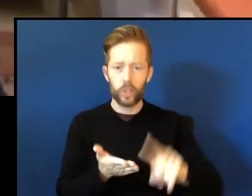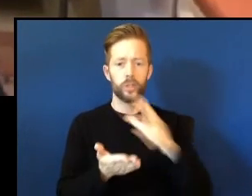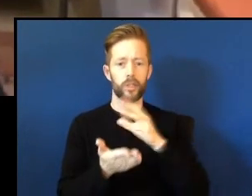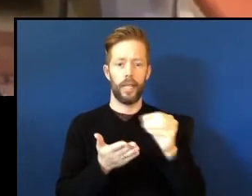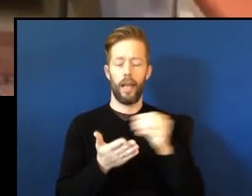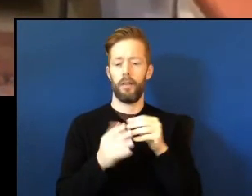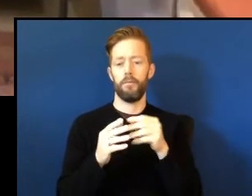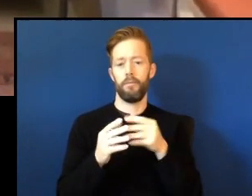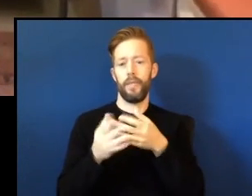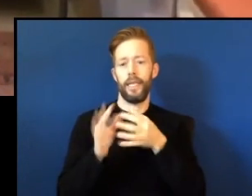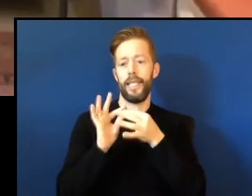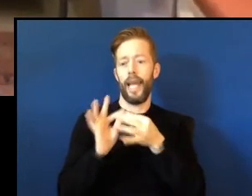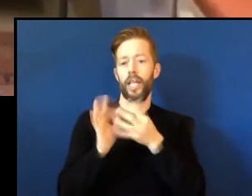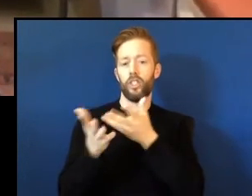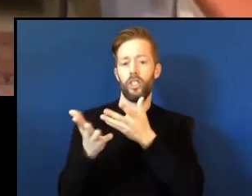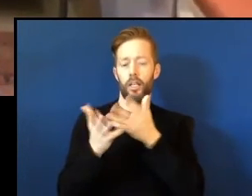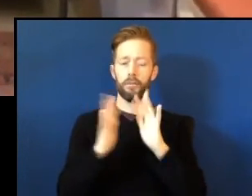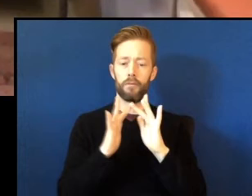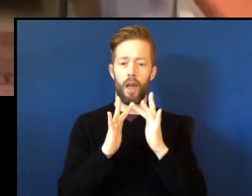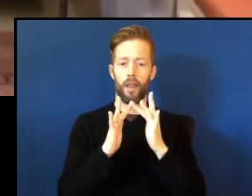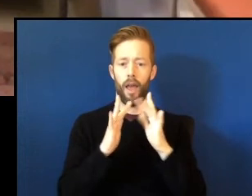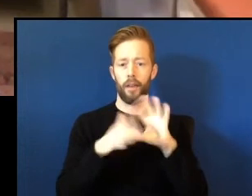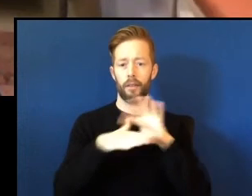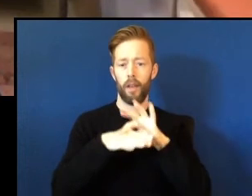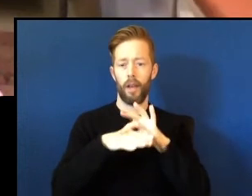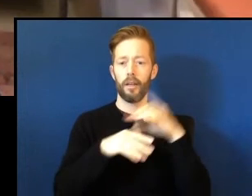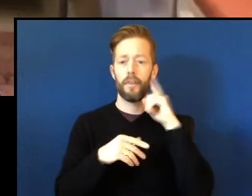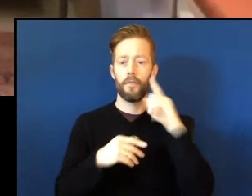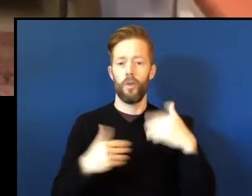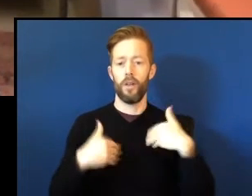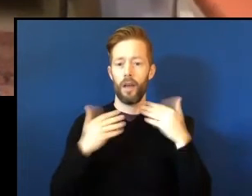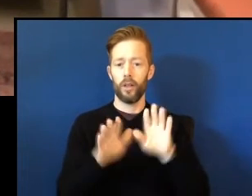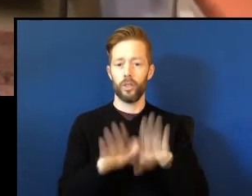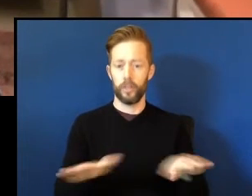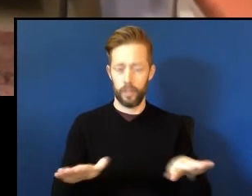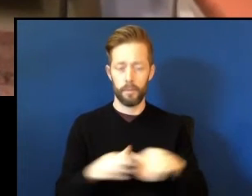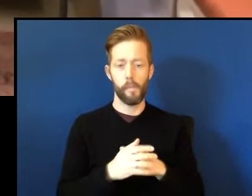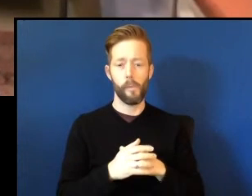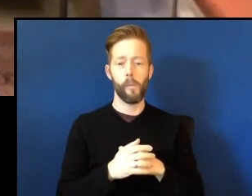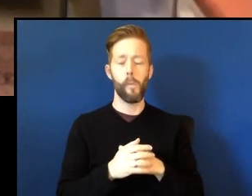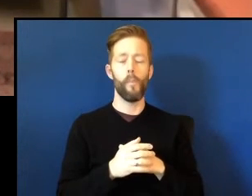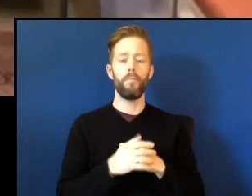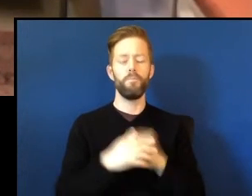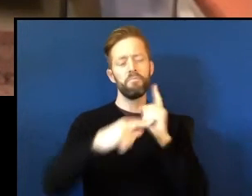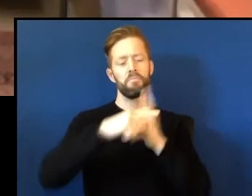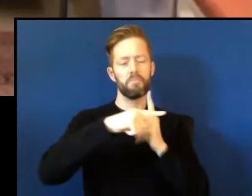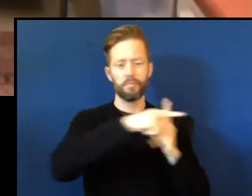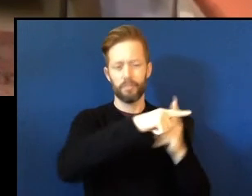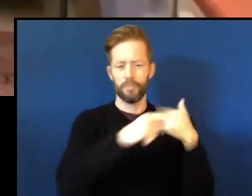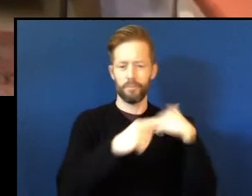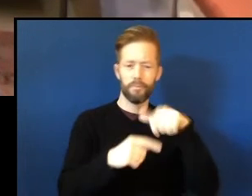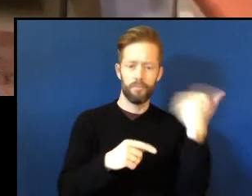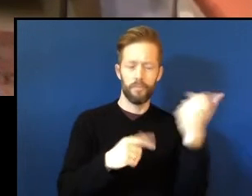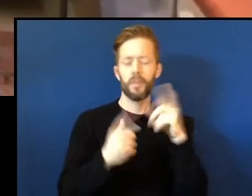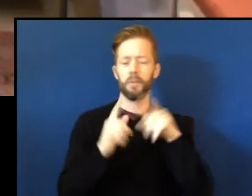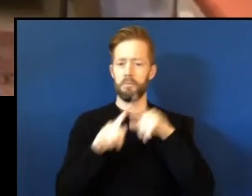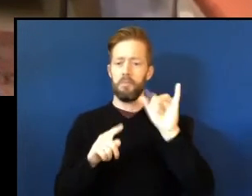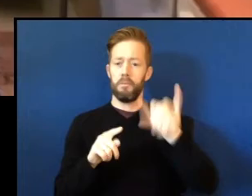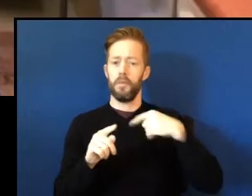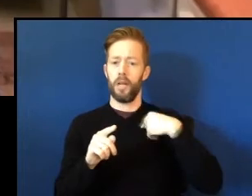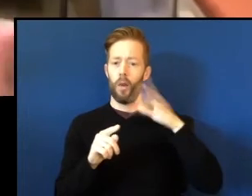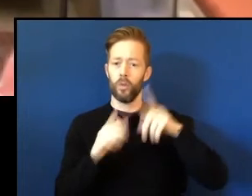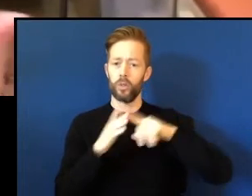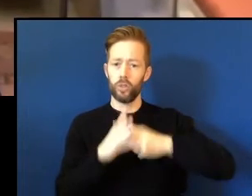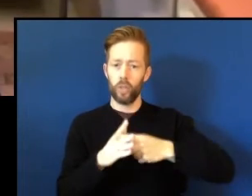and engaging online content for young children. And there are others out there. So that would kind of be the place I would start